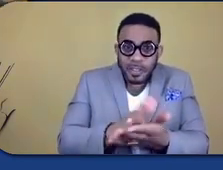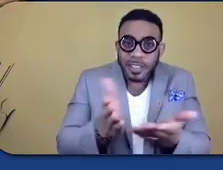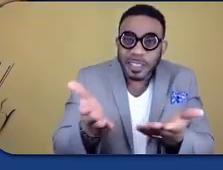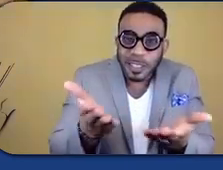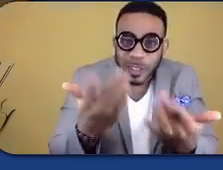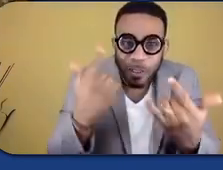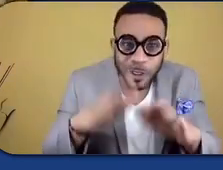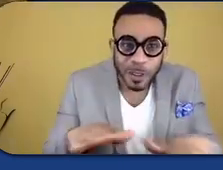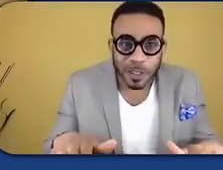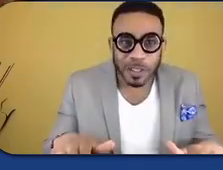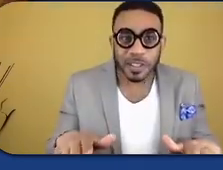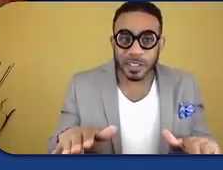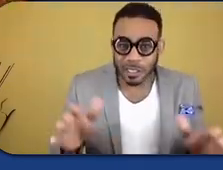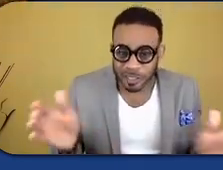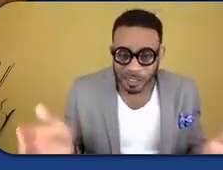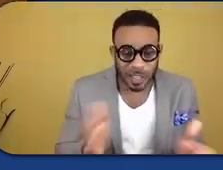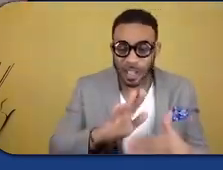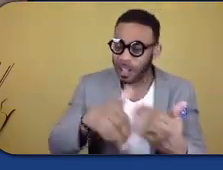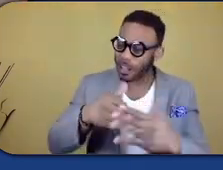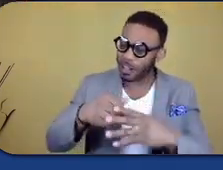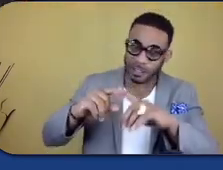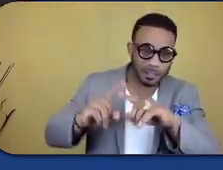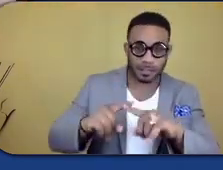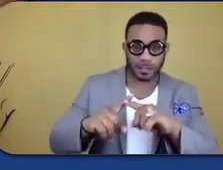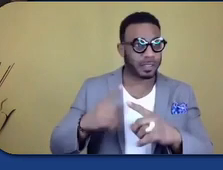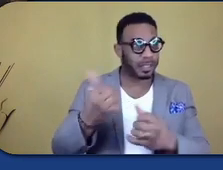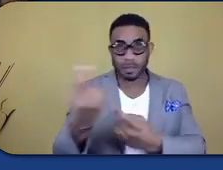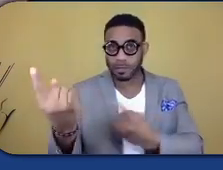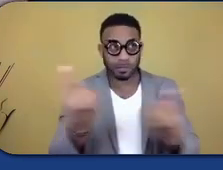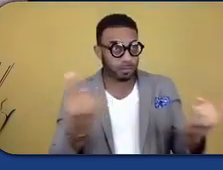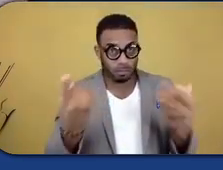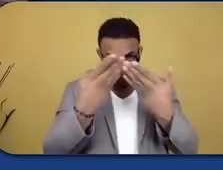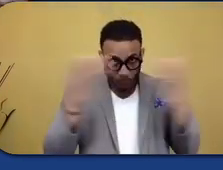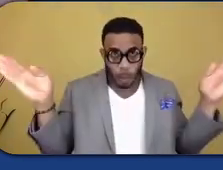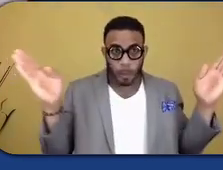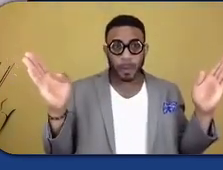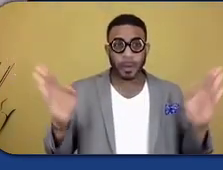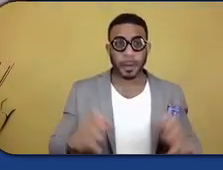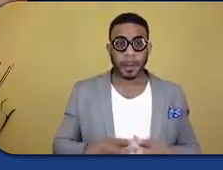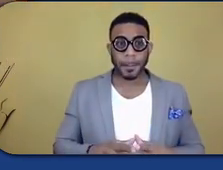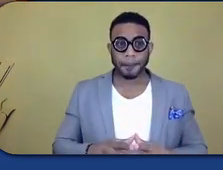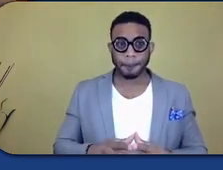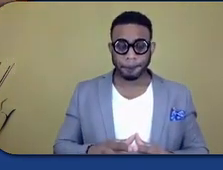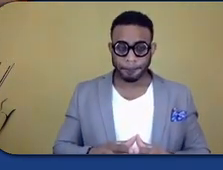So if your child is willing to come, let them come and register.